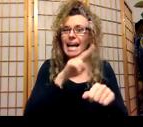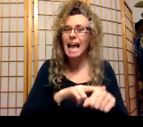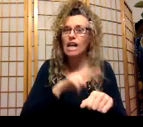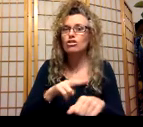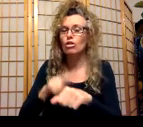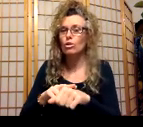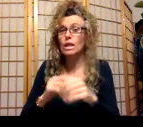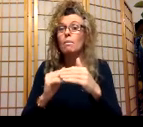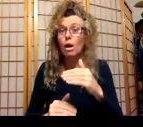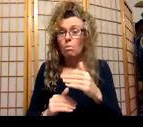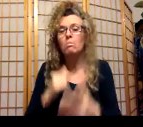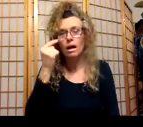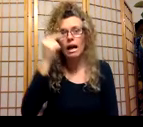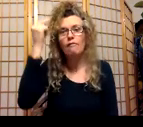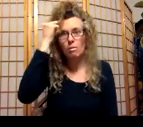the governments.